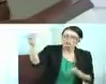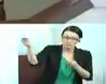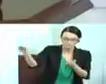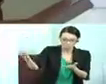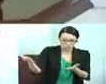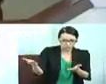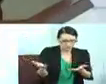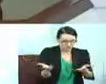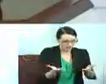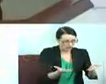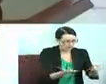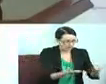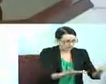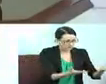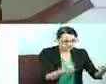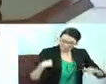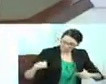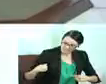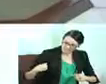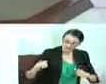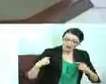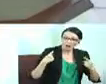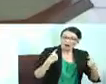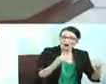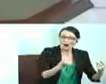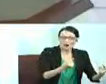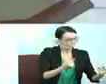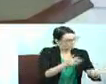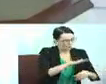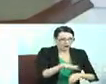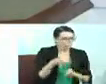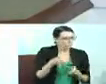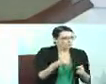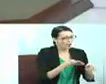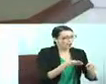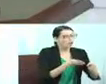us thus far on our way.